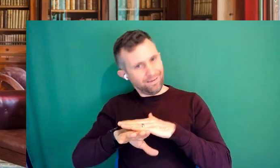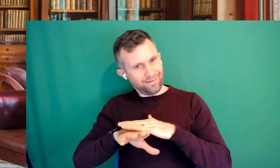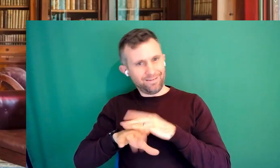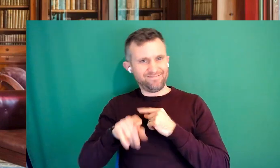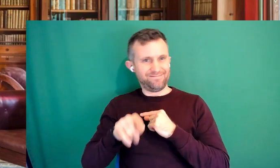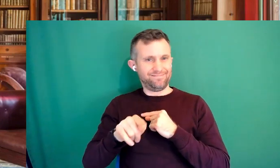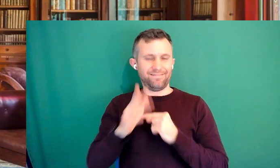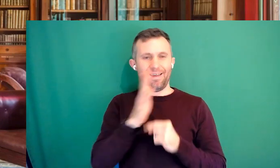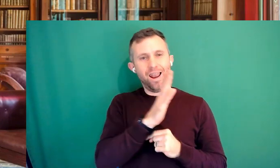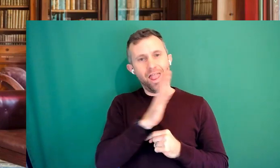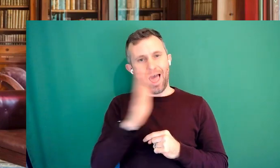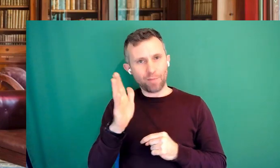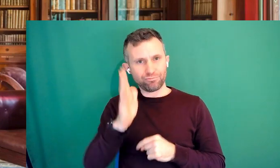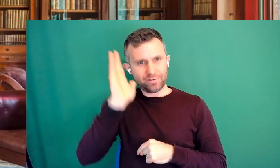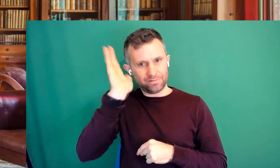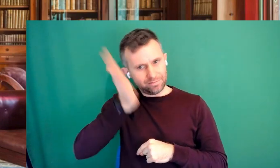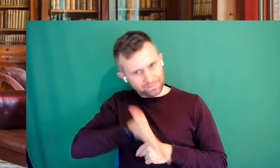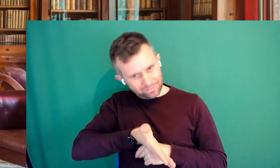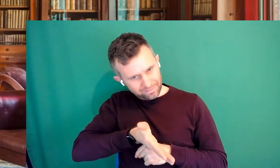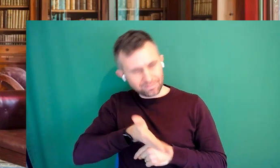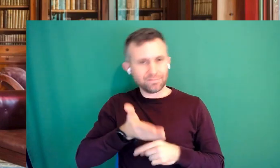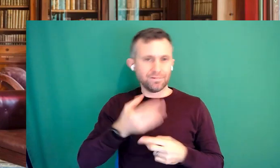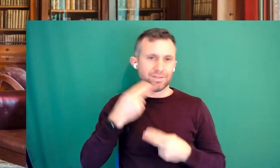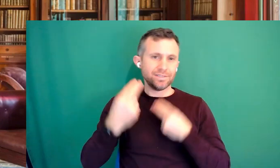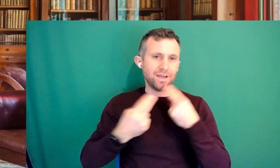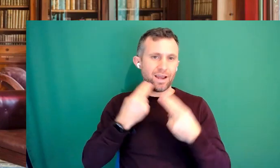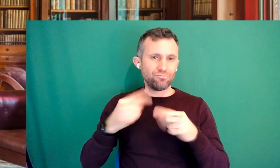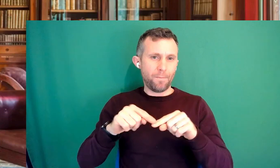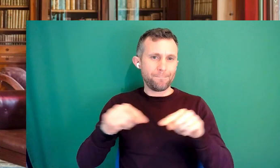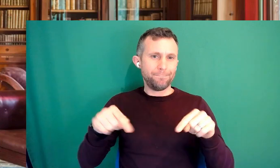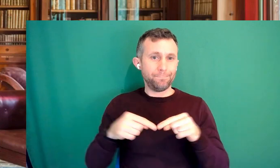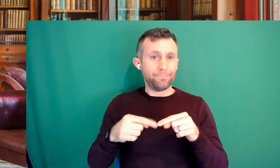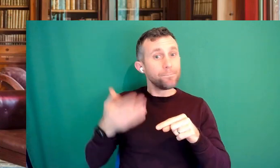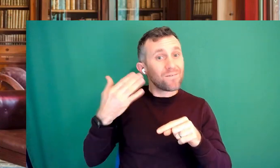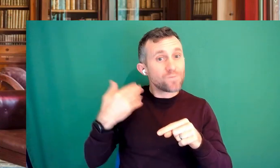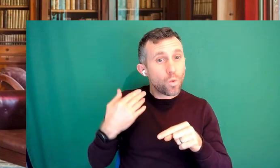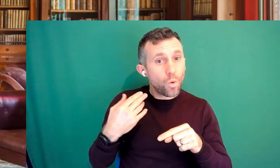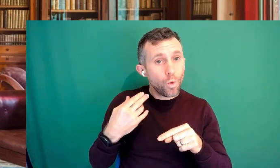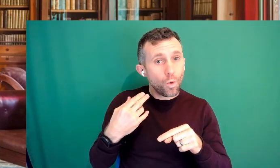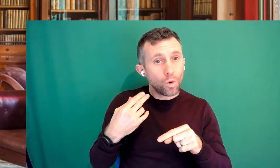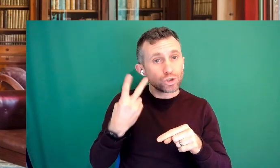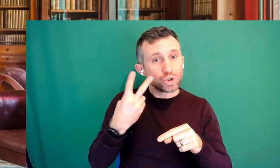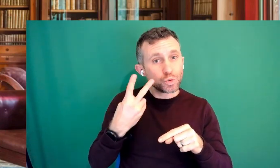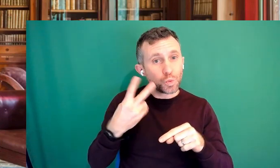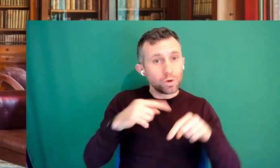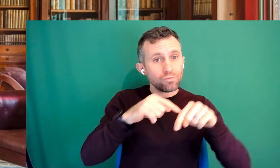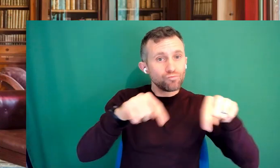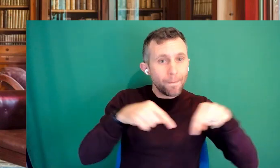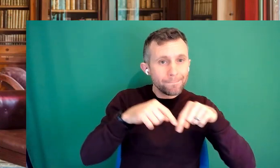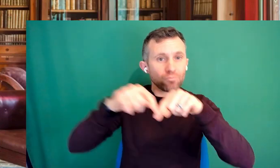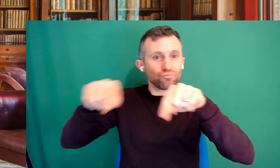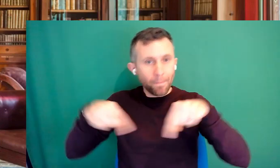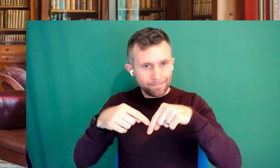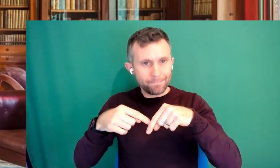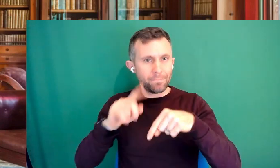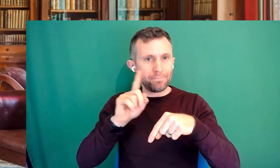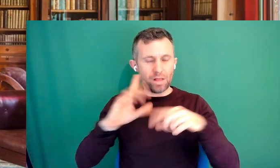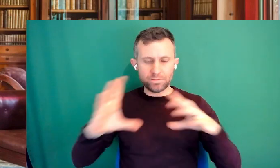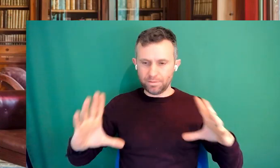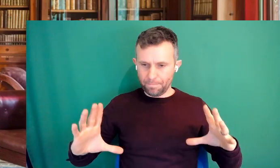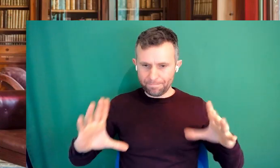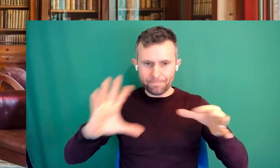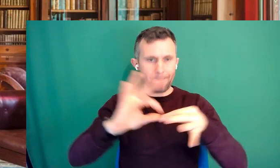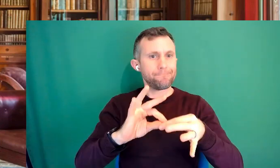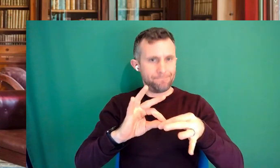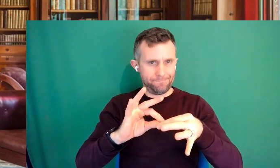a Roman temple of Castor and Pollux, of which only three columns survive. Above